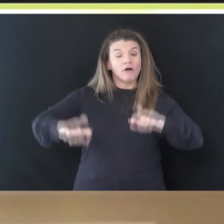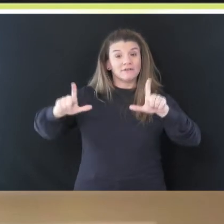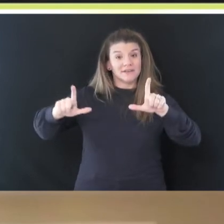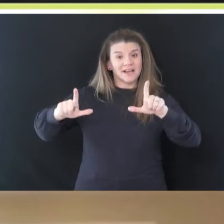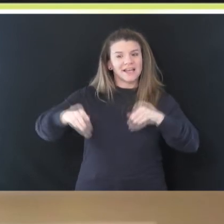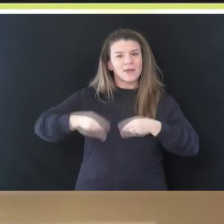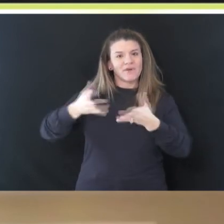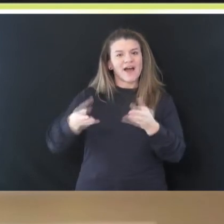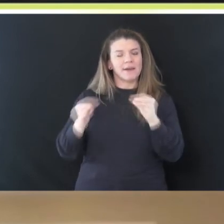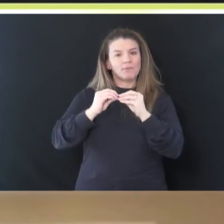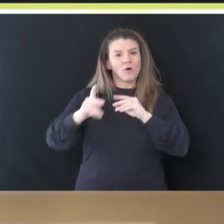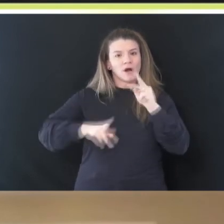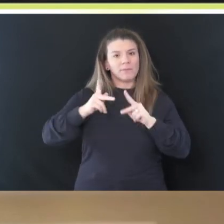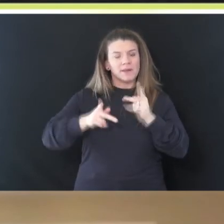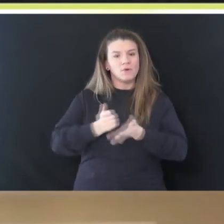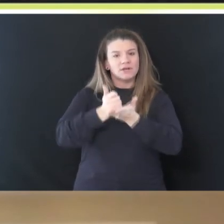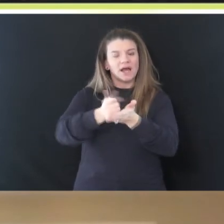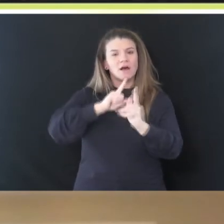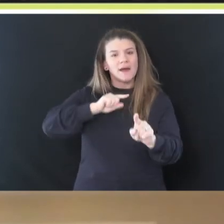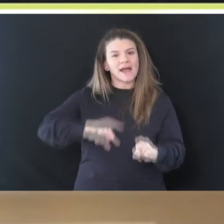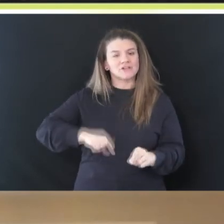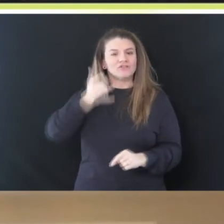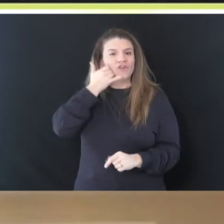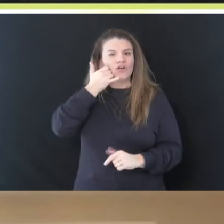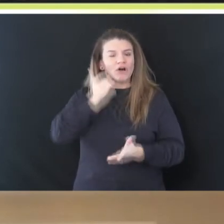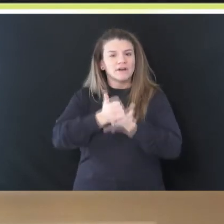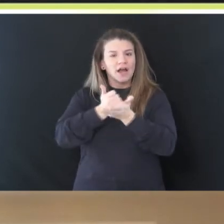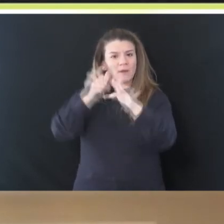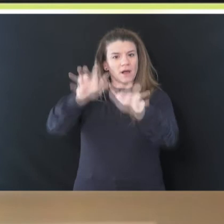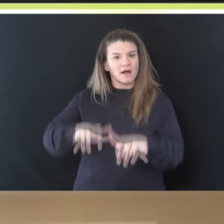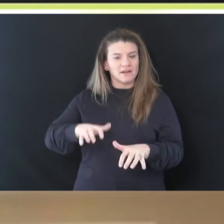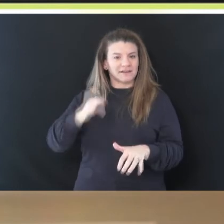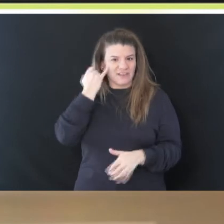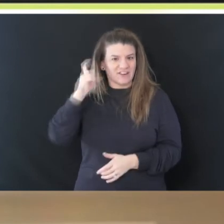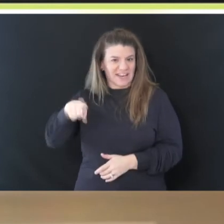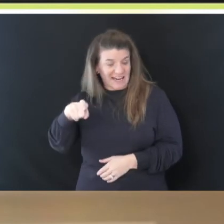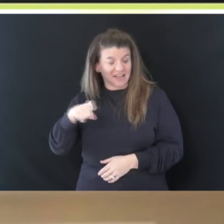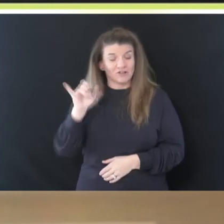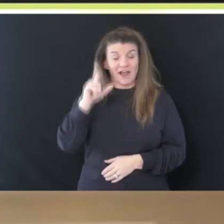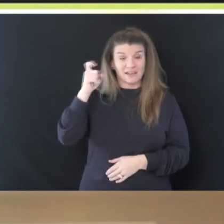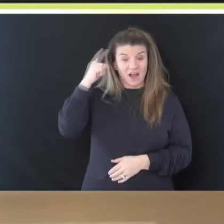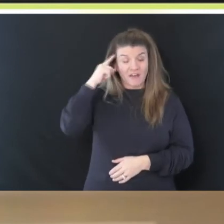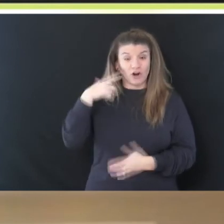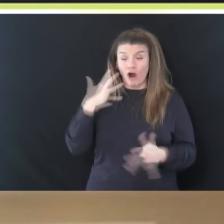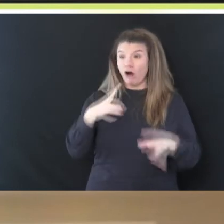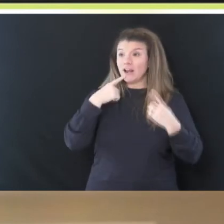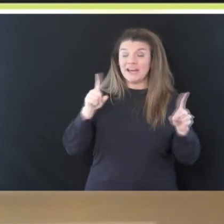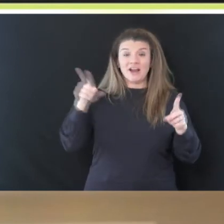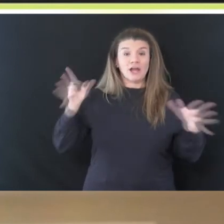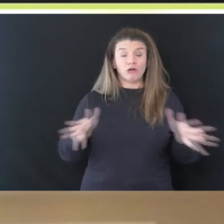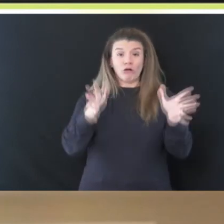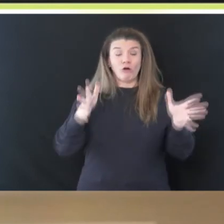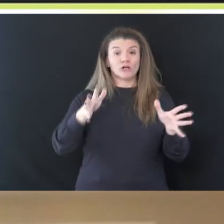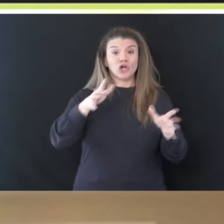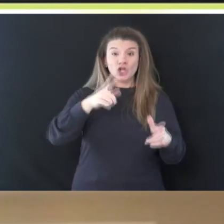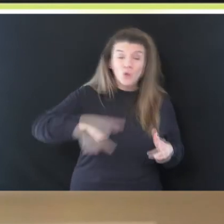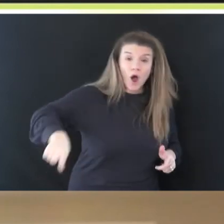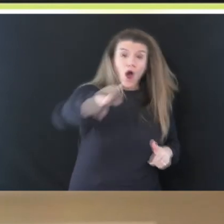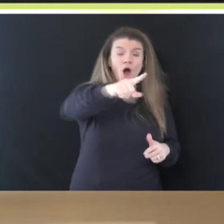additional personnel to help augment our call line if needed. So as the Governor pointed out, again, encourage everyone to